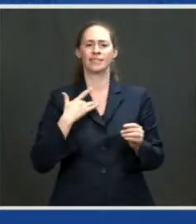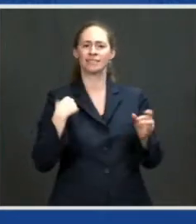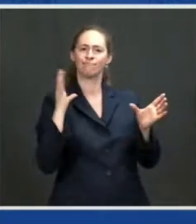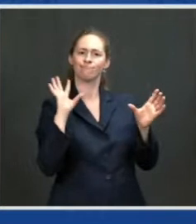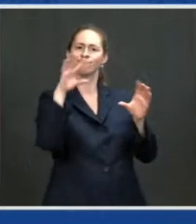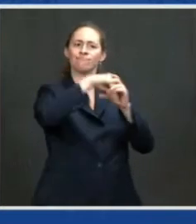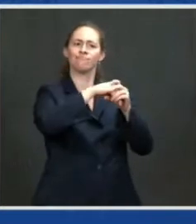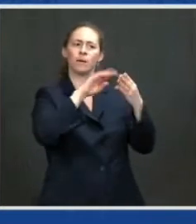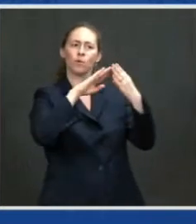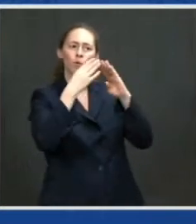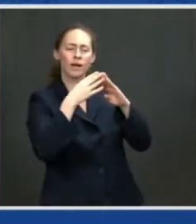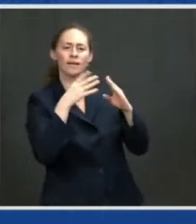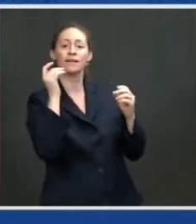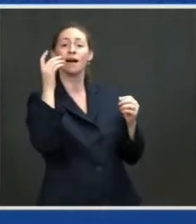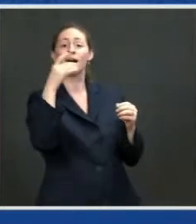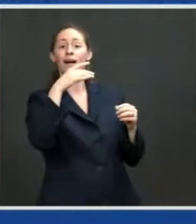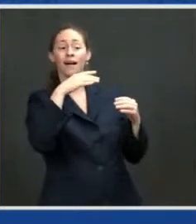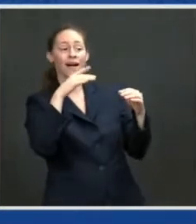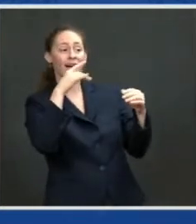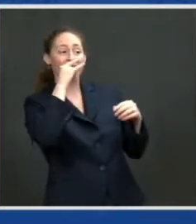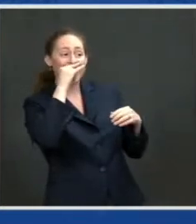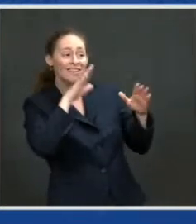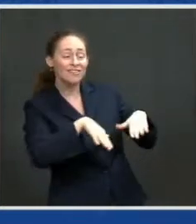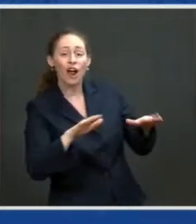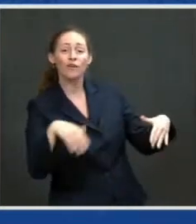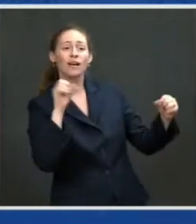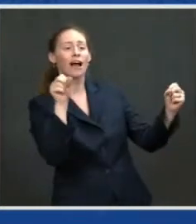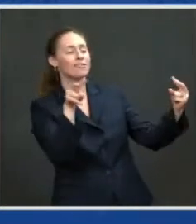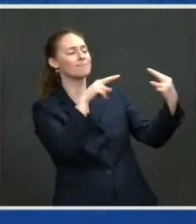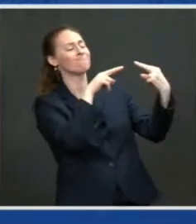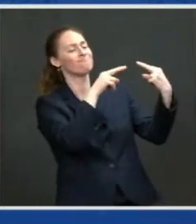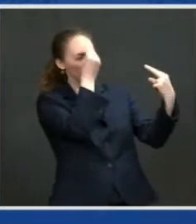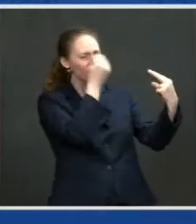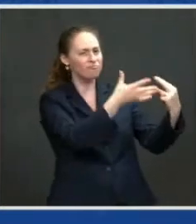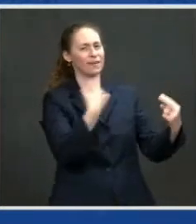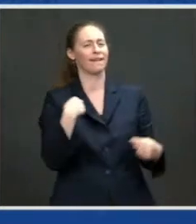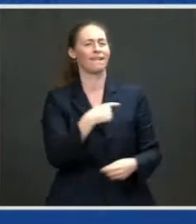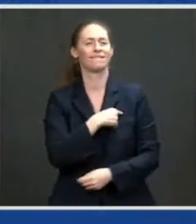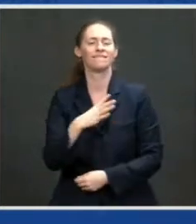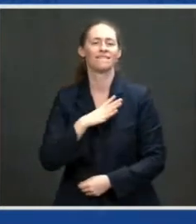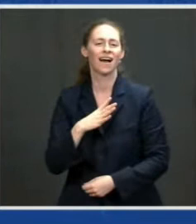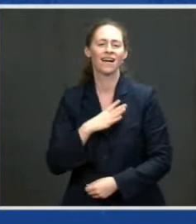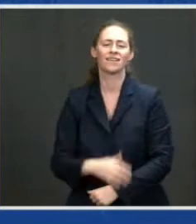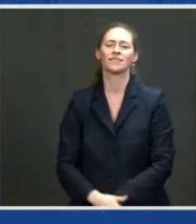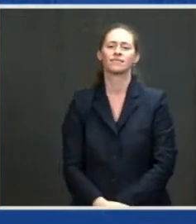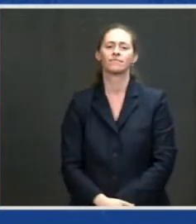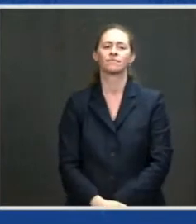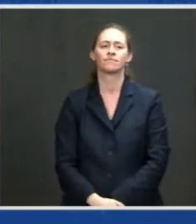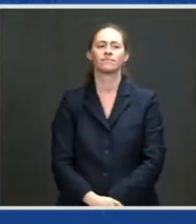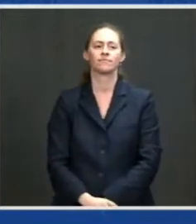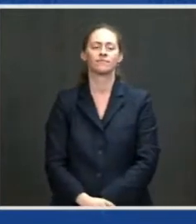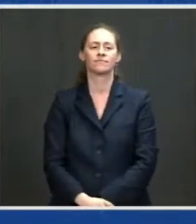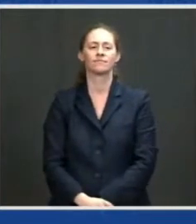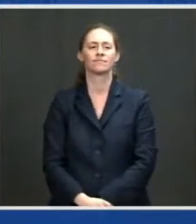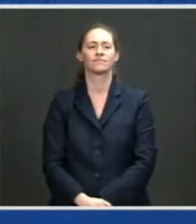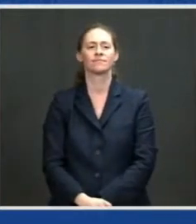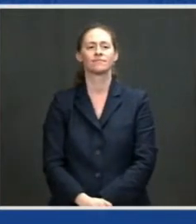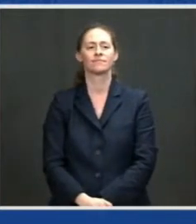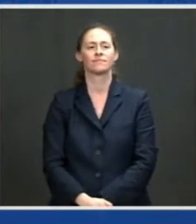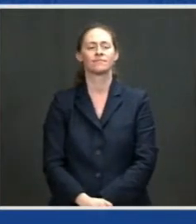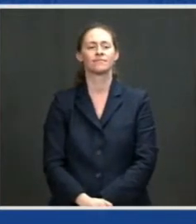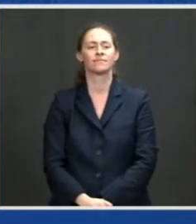be okay. The last few months have demonstrated what that economy can look